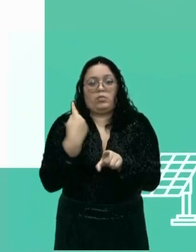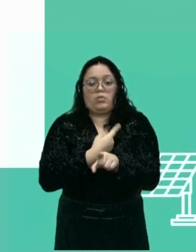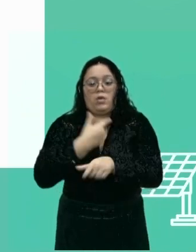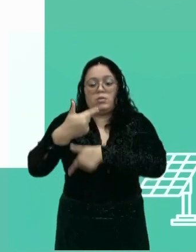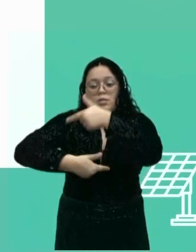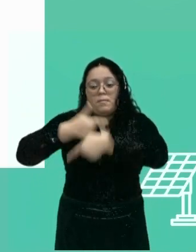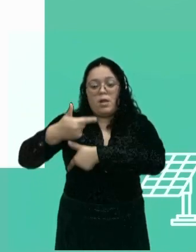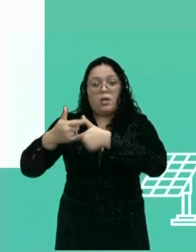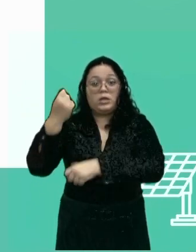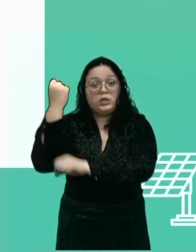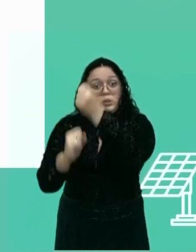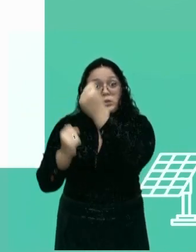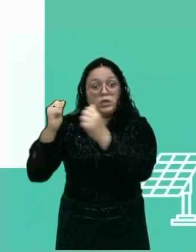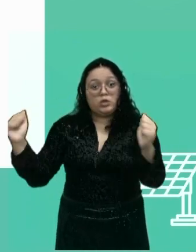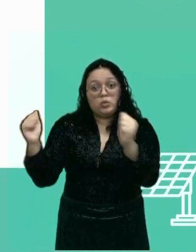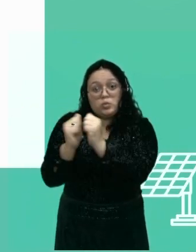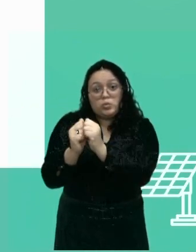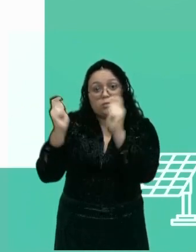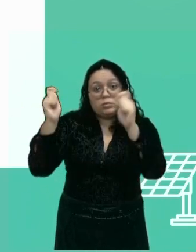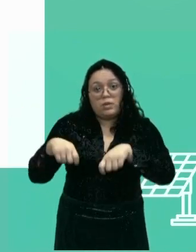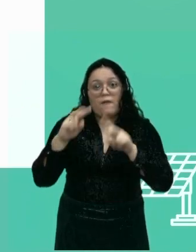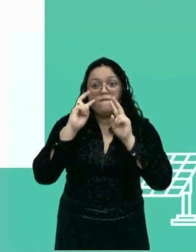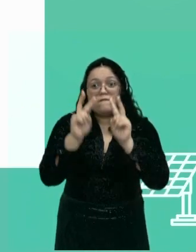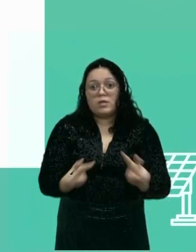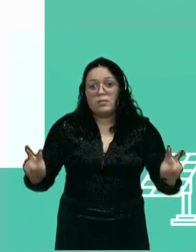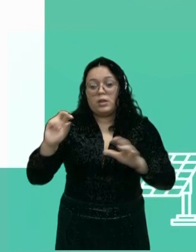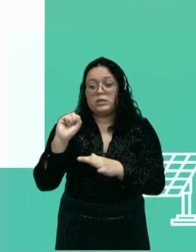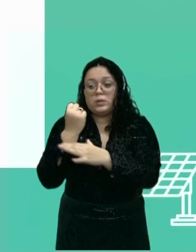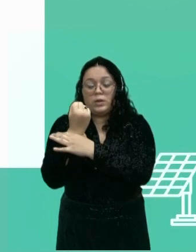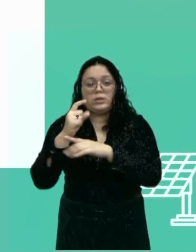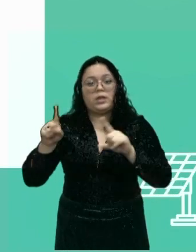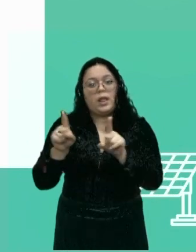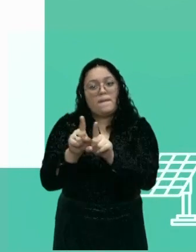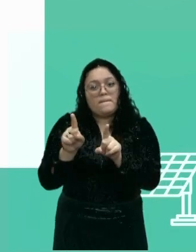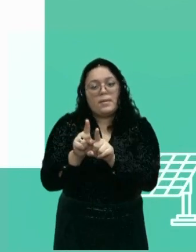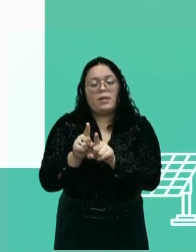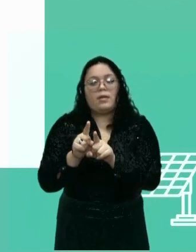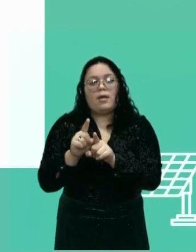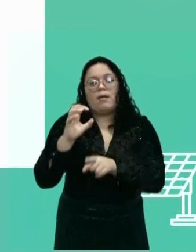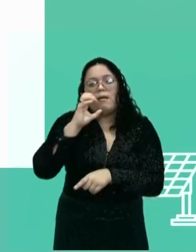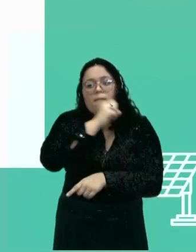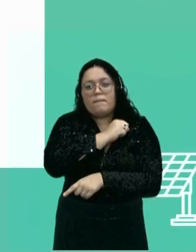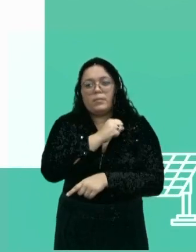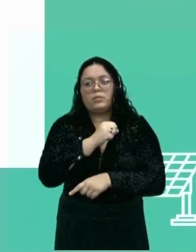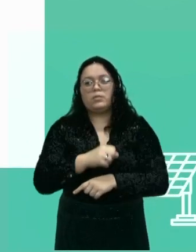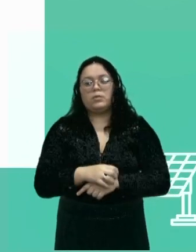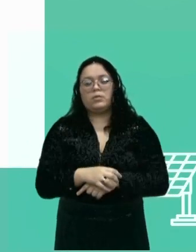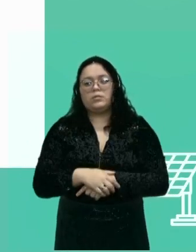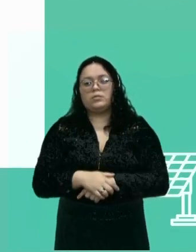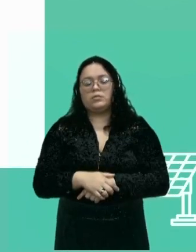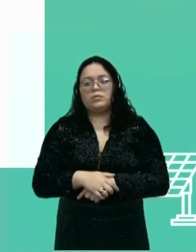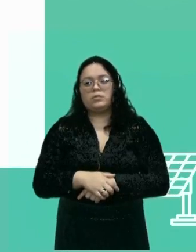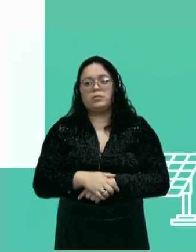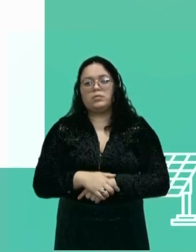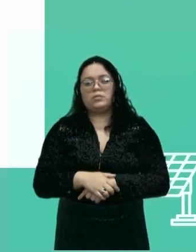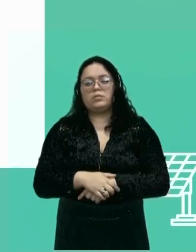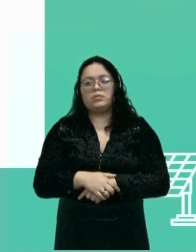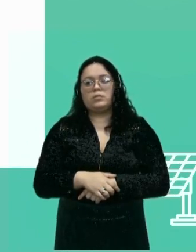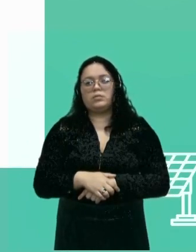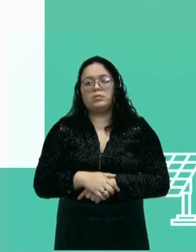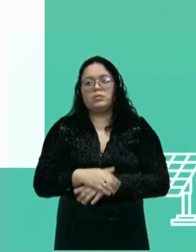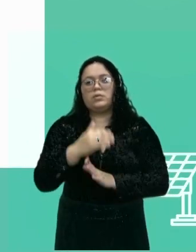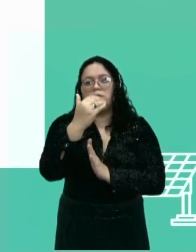technical feasibility, and also the cost effectiveness of blending up to 20% of hydrogen into the existing UK gas